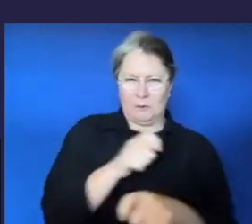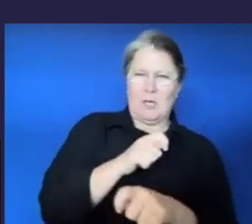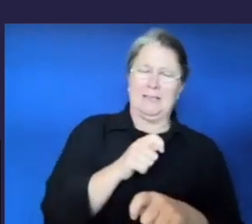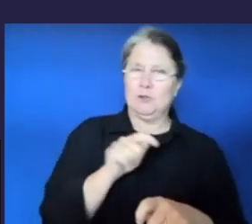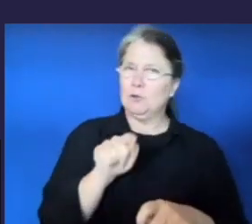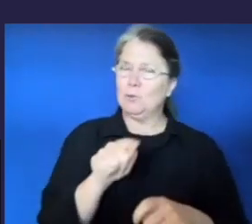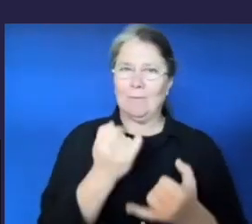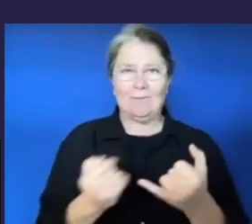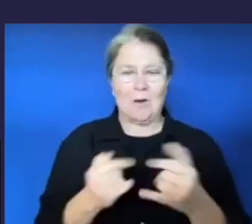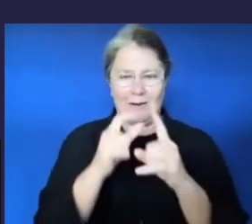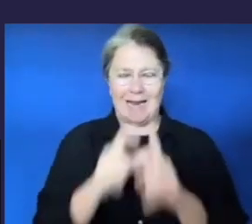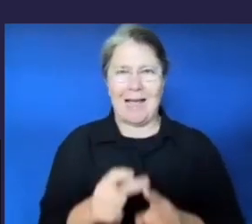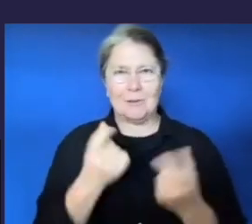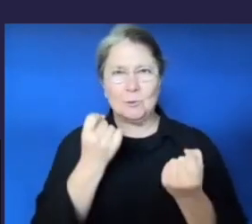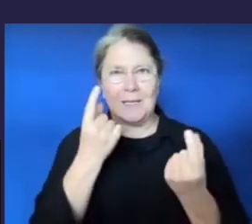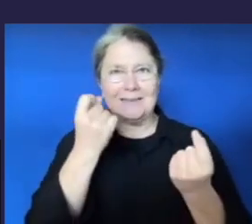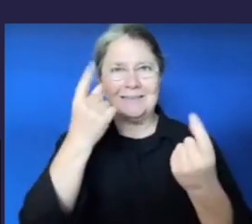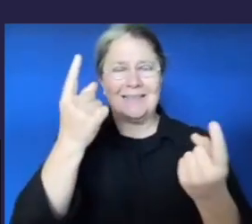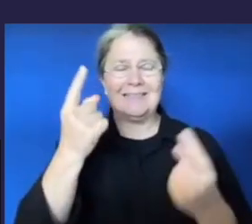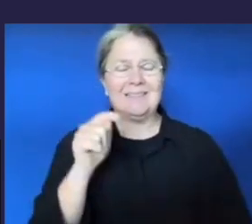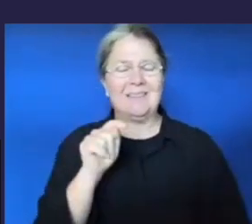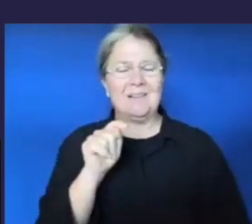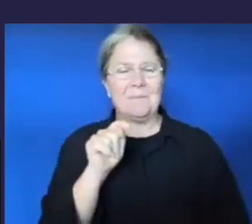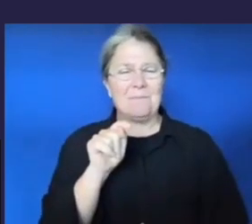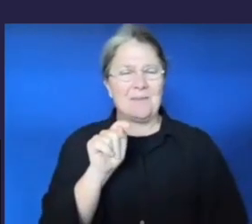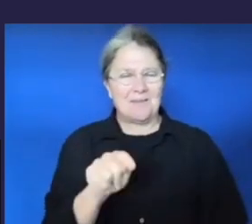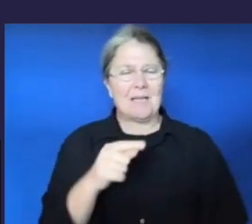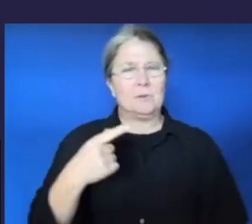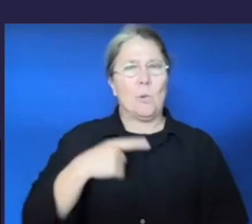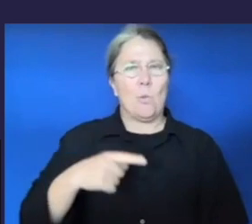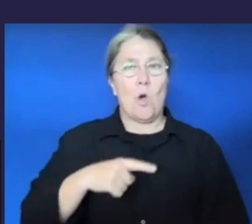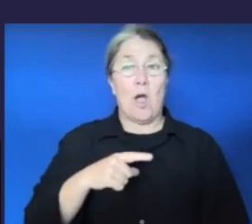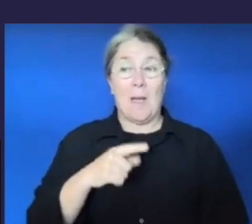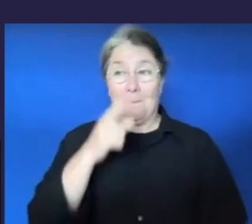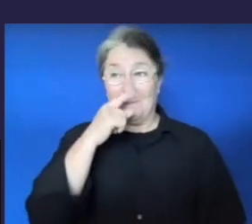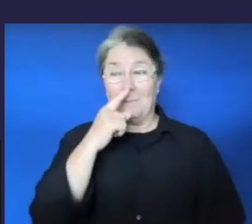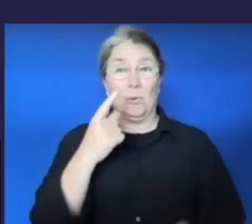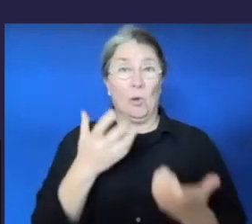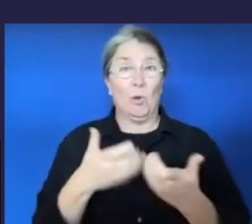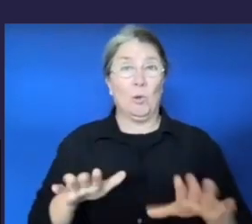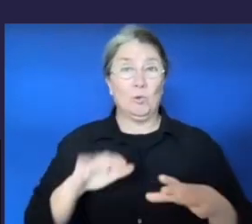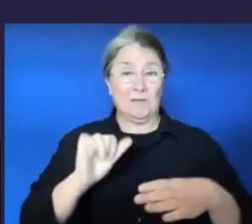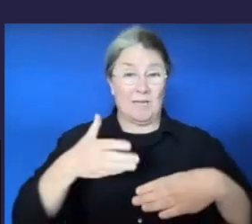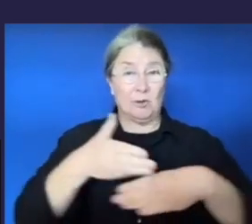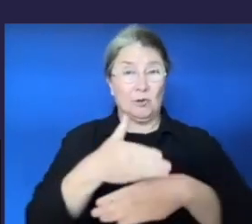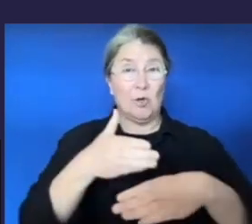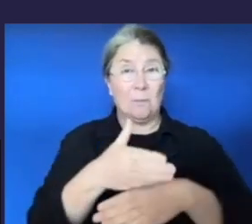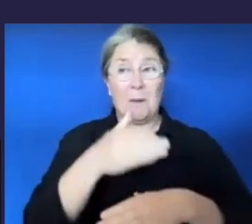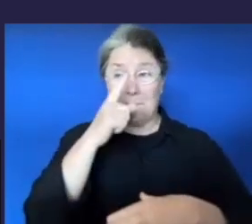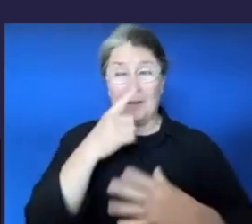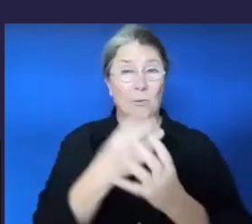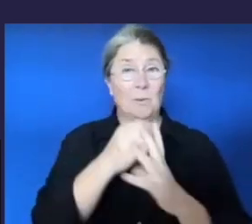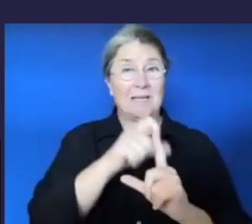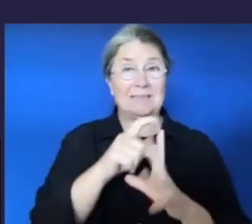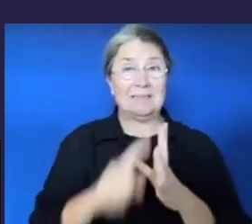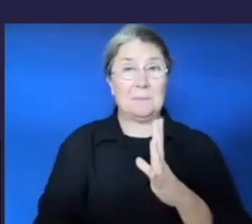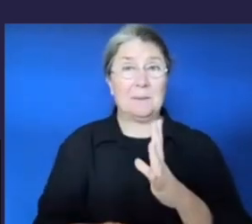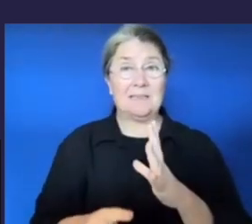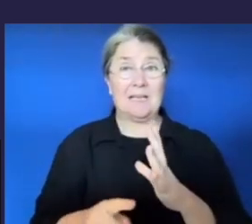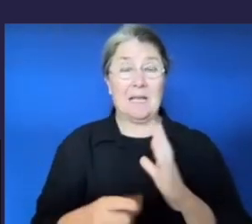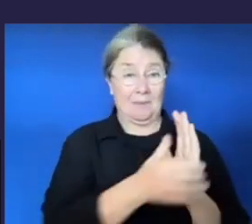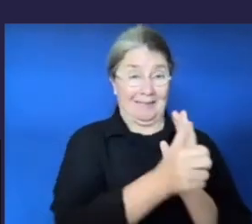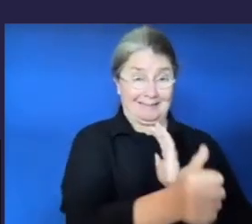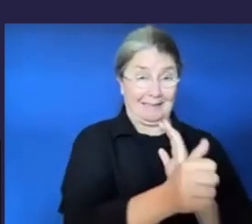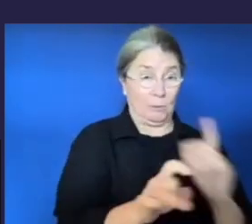of situations are one of the most frequent reasons for job loss among employees with disabilities. The skills themselves are